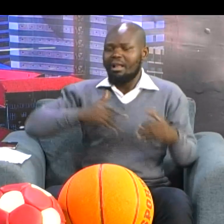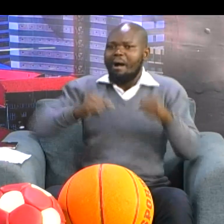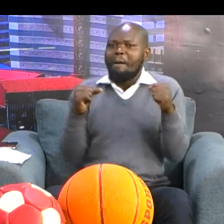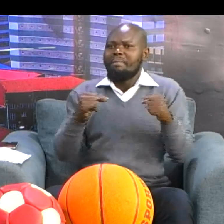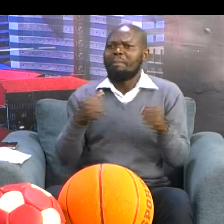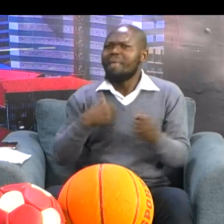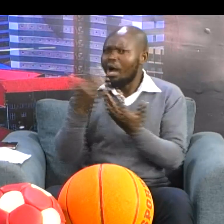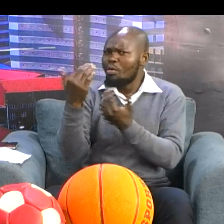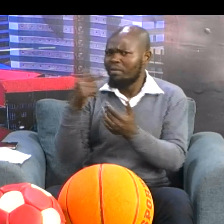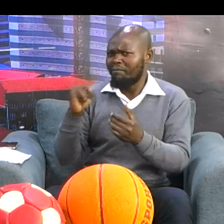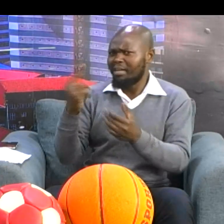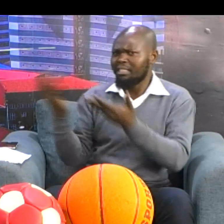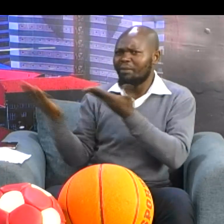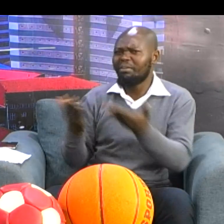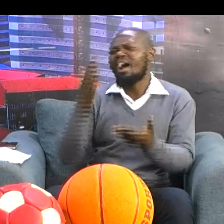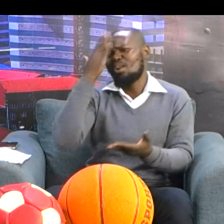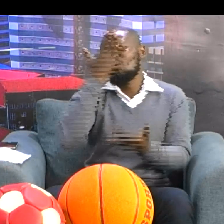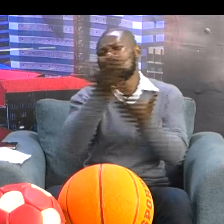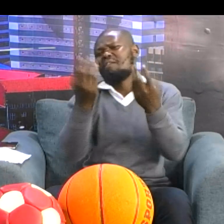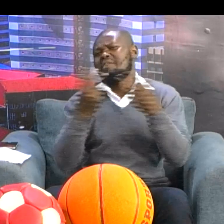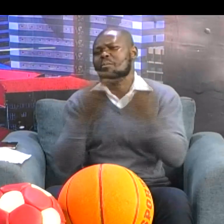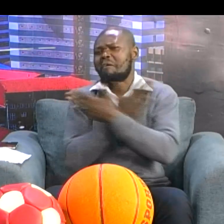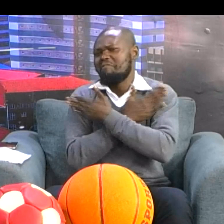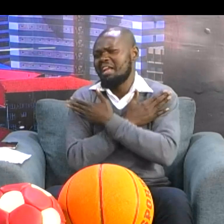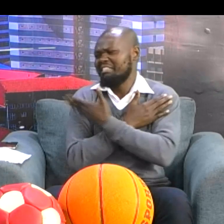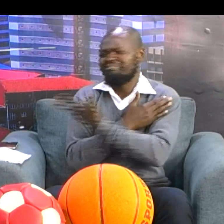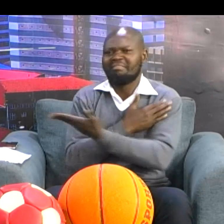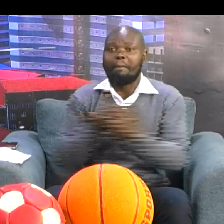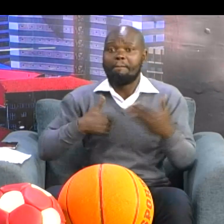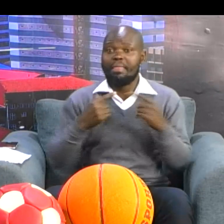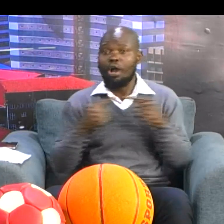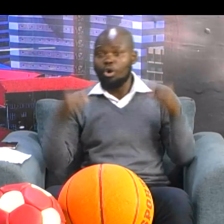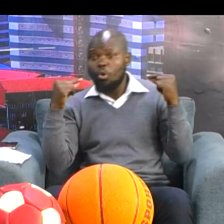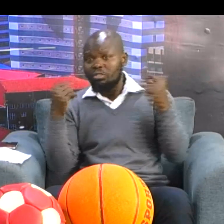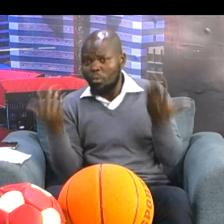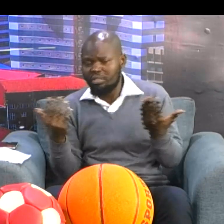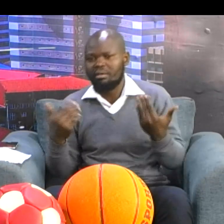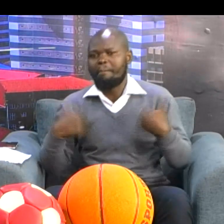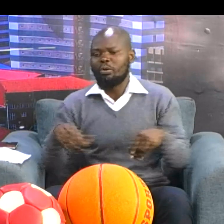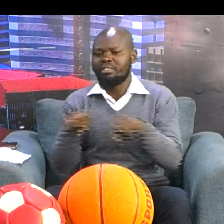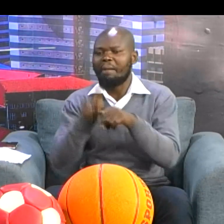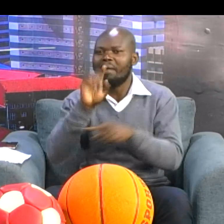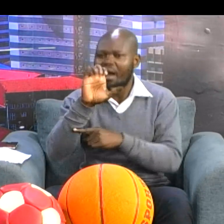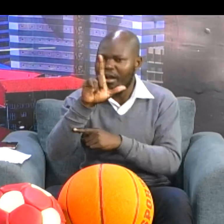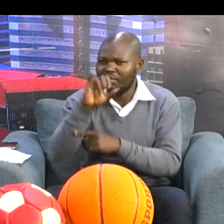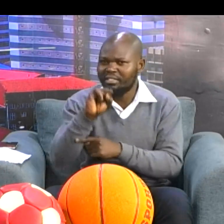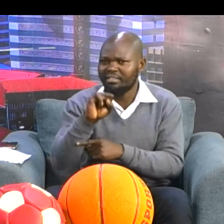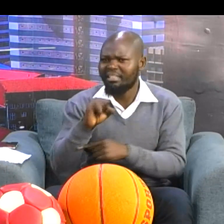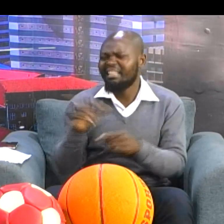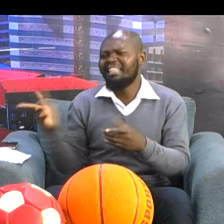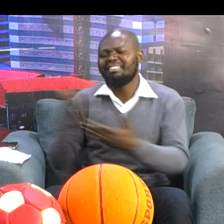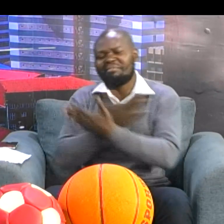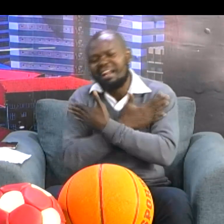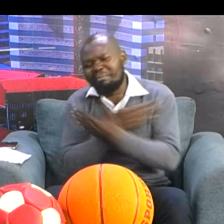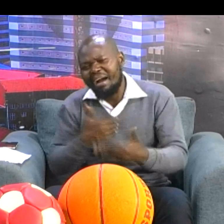saw very many sporting activities, and I'm very excited right now. And you know my friend Bill, who we always host with the show